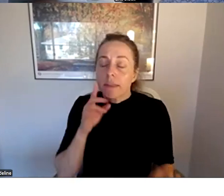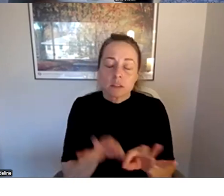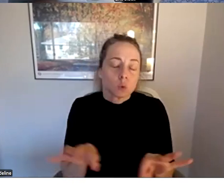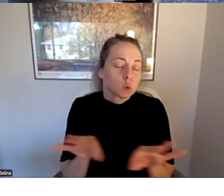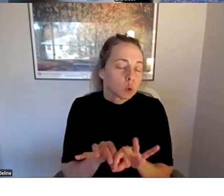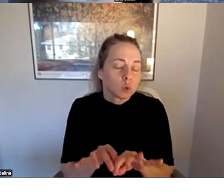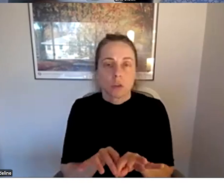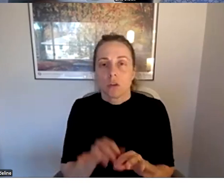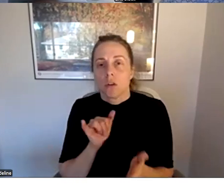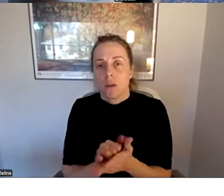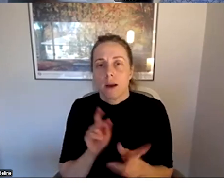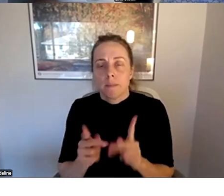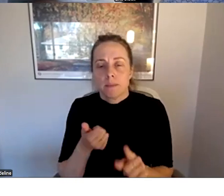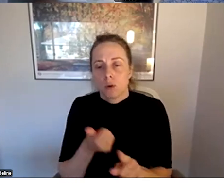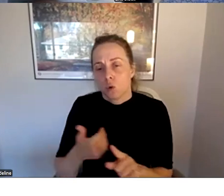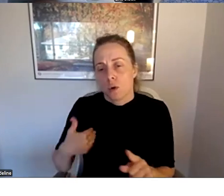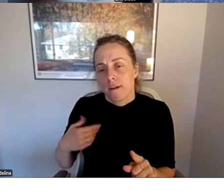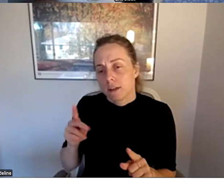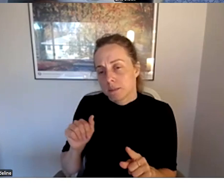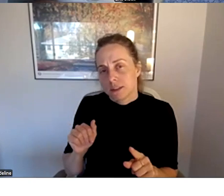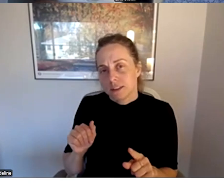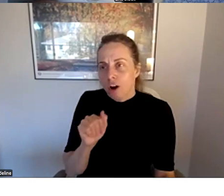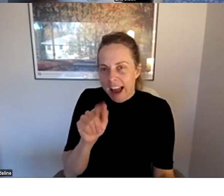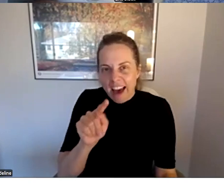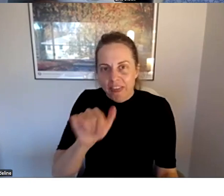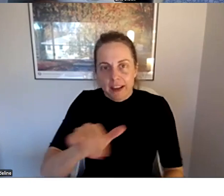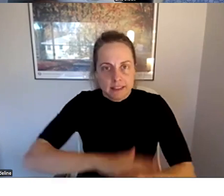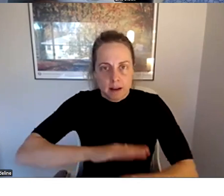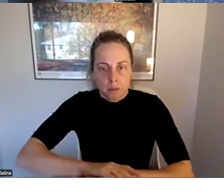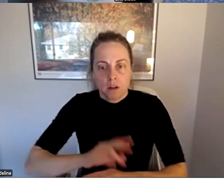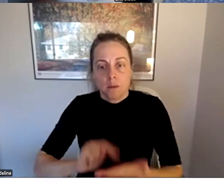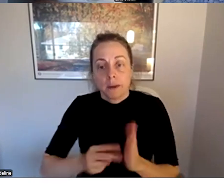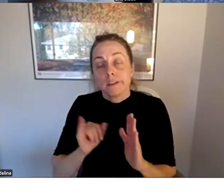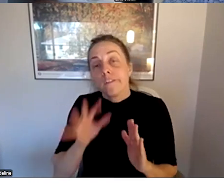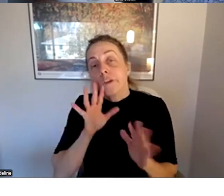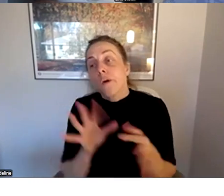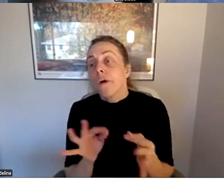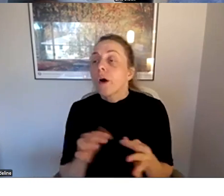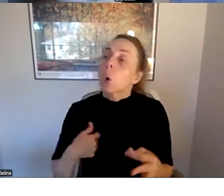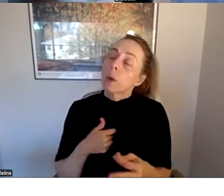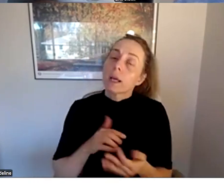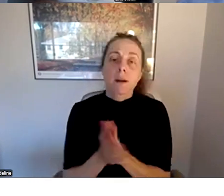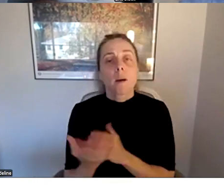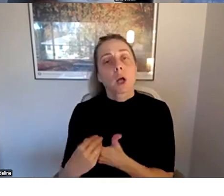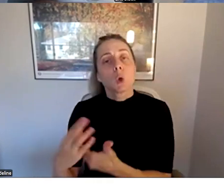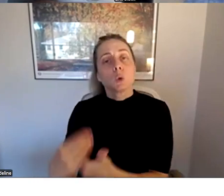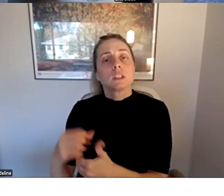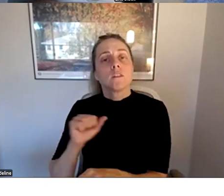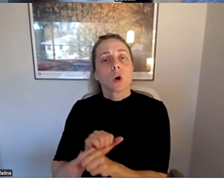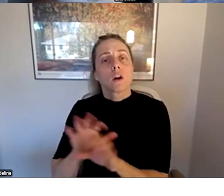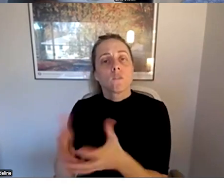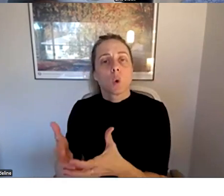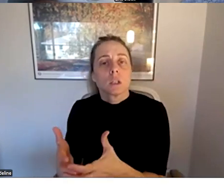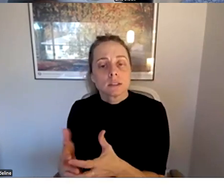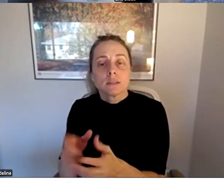with disabilities are at the table. So if you're going to talk about how to be an inclusive workforce, especially for people with